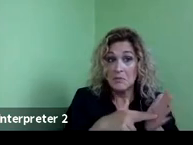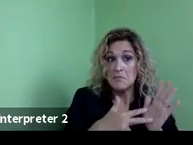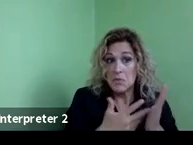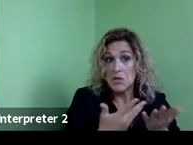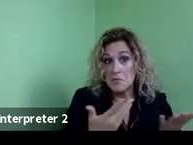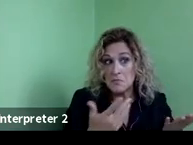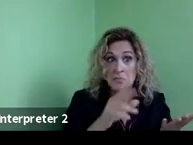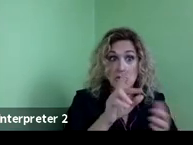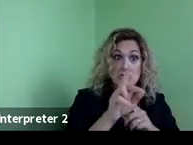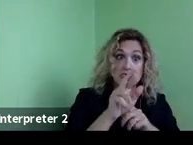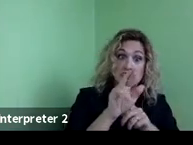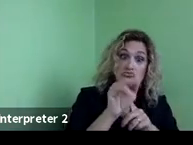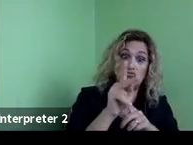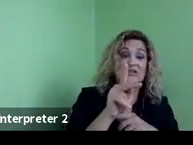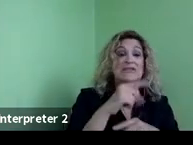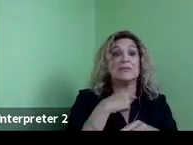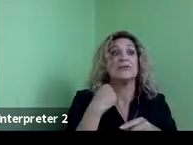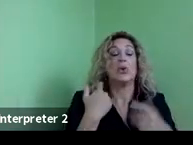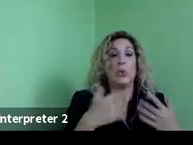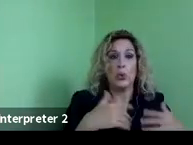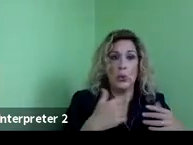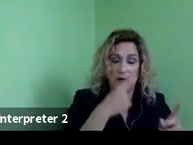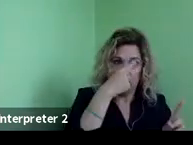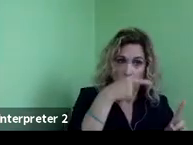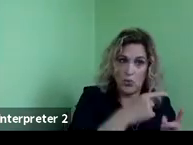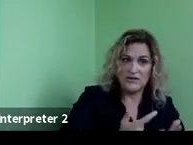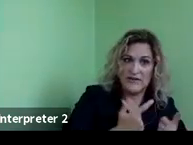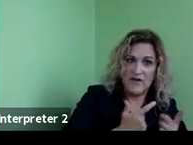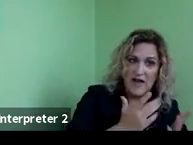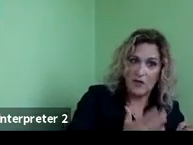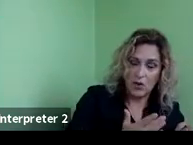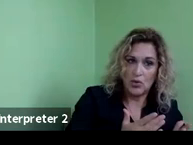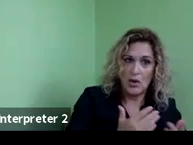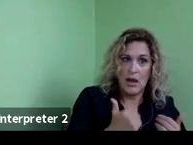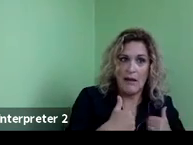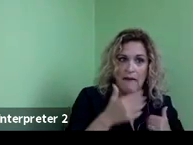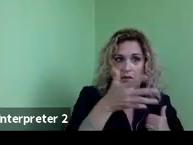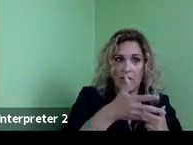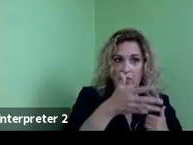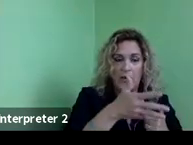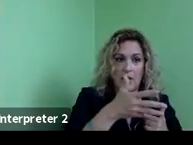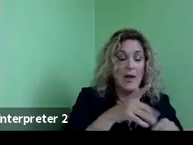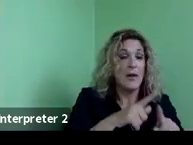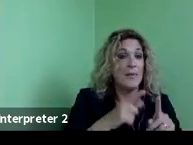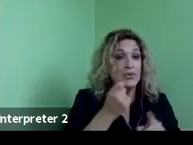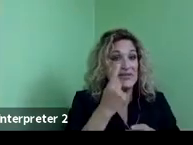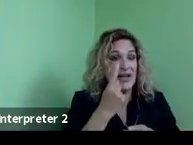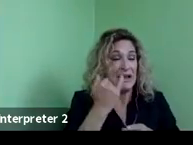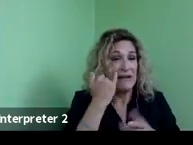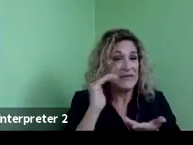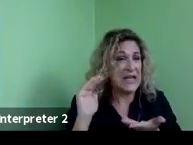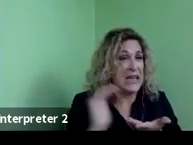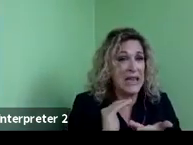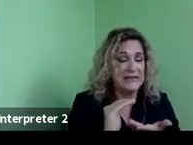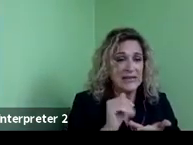the survivor are going to be present as long as that file is in your possession. But if there's less private, less detailed information in